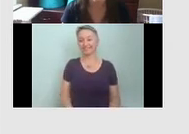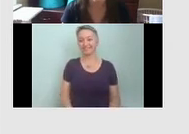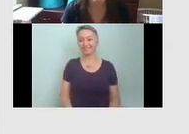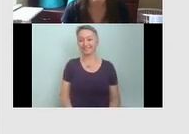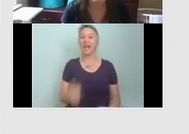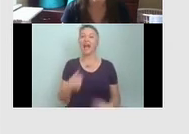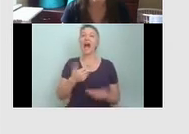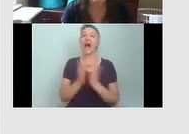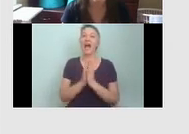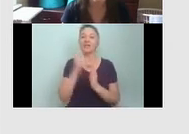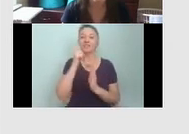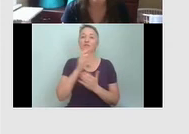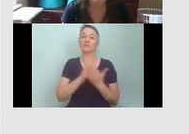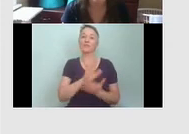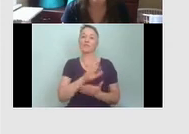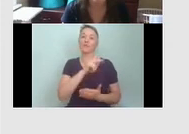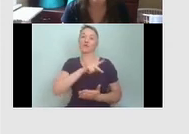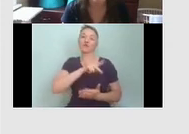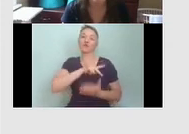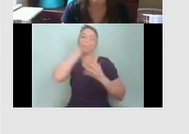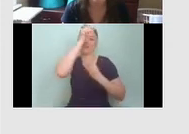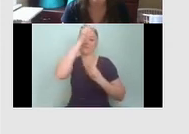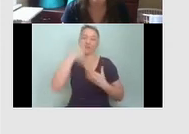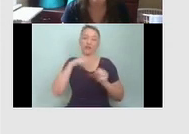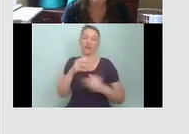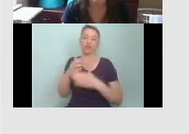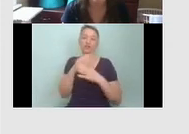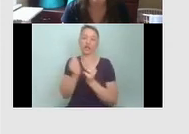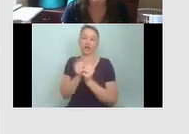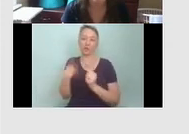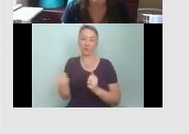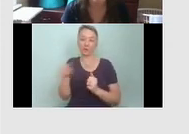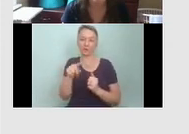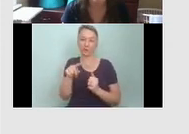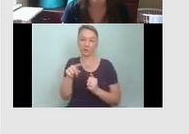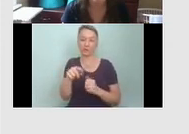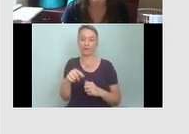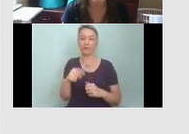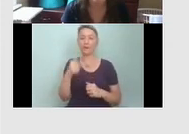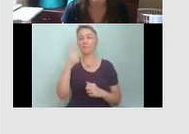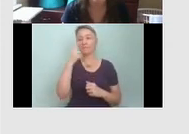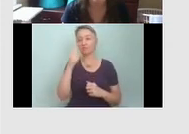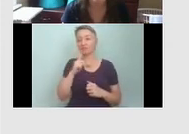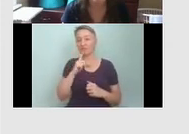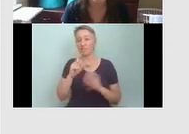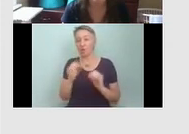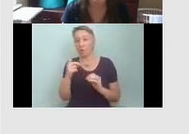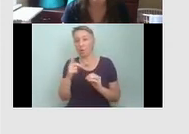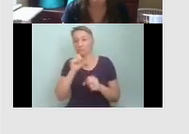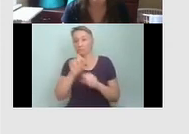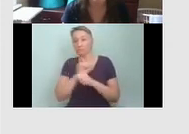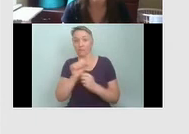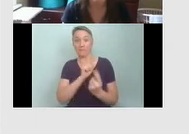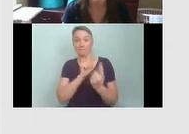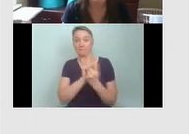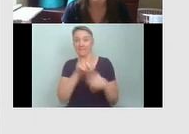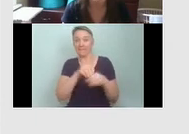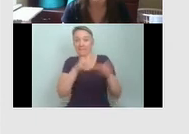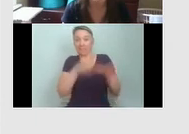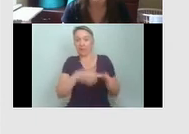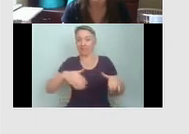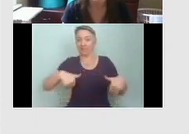personal information on her to share with the group, seeing how nobody's actually really had the opportunity to meet her in person.